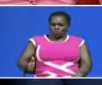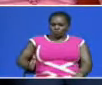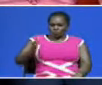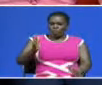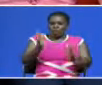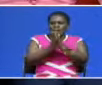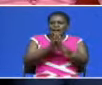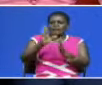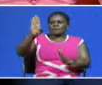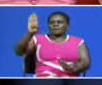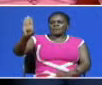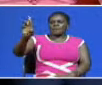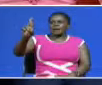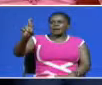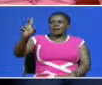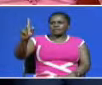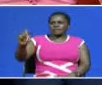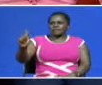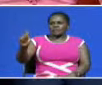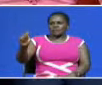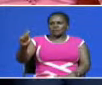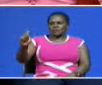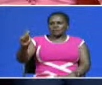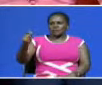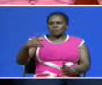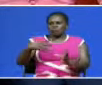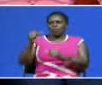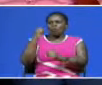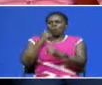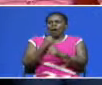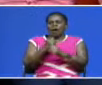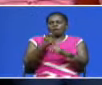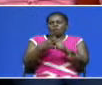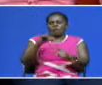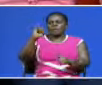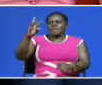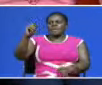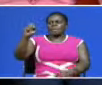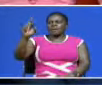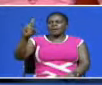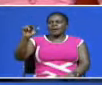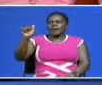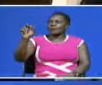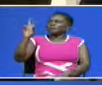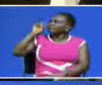BRT bus as he heads to work from Imara Daima train station. Take a look.